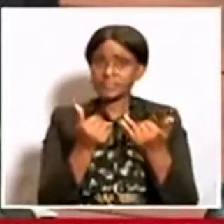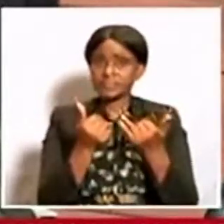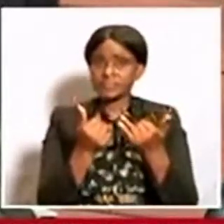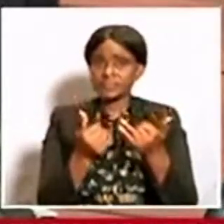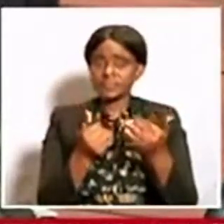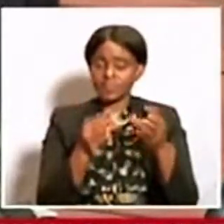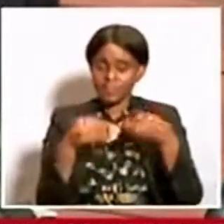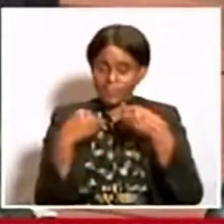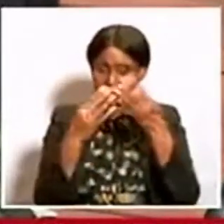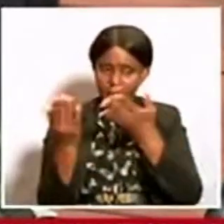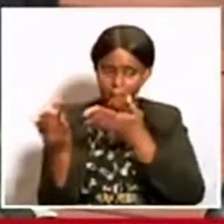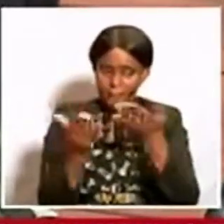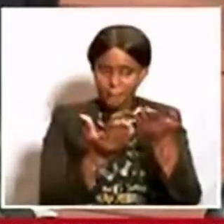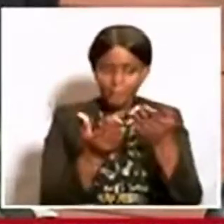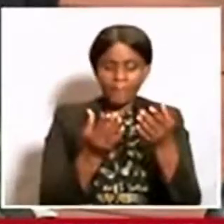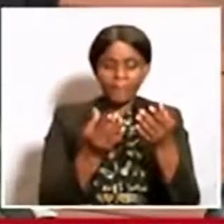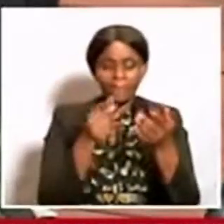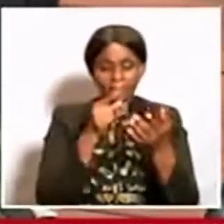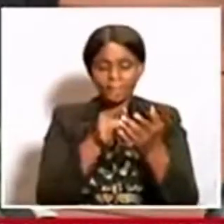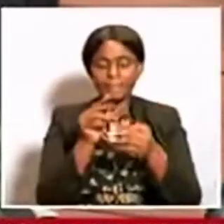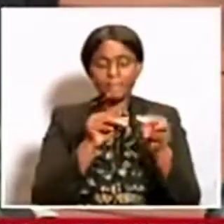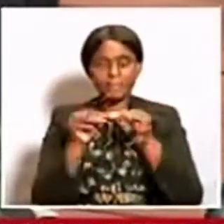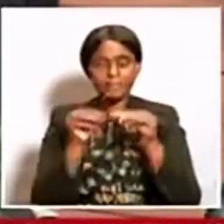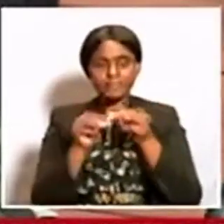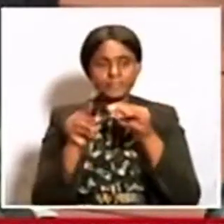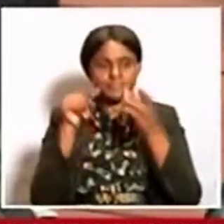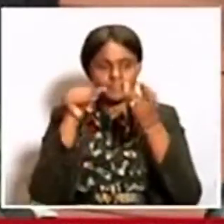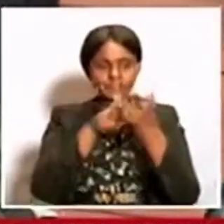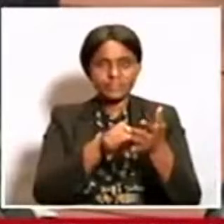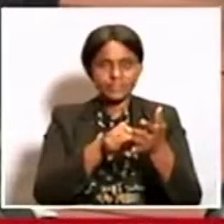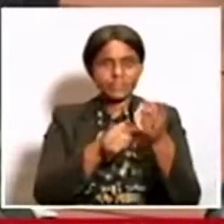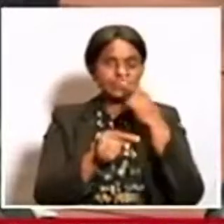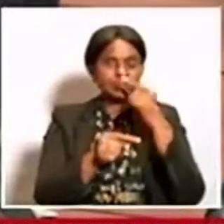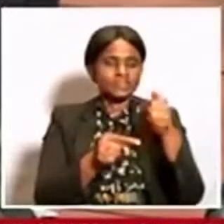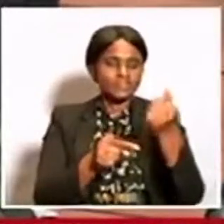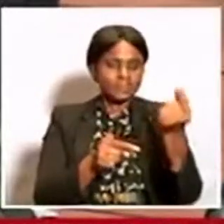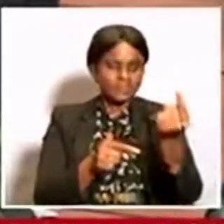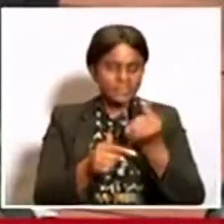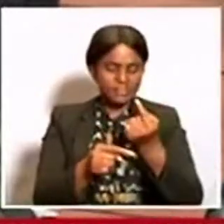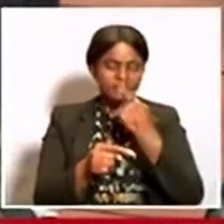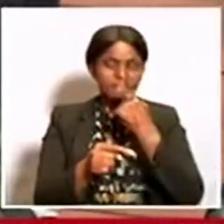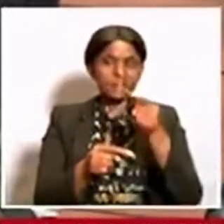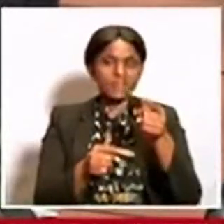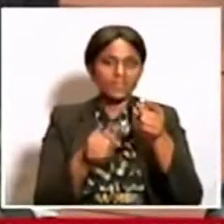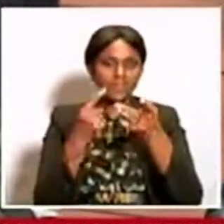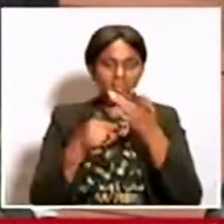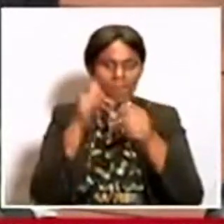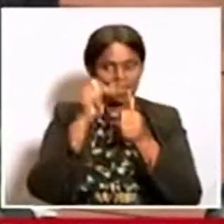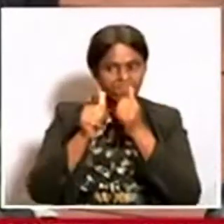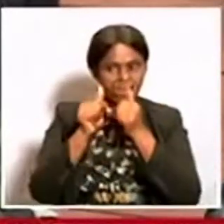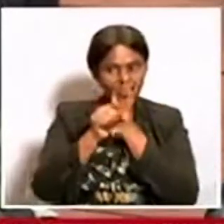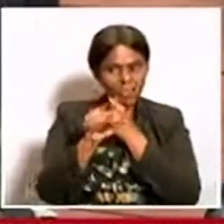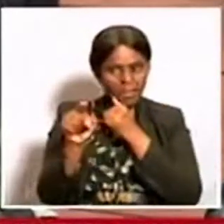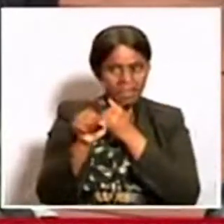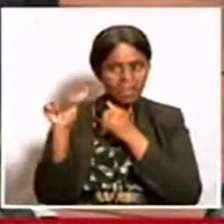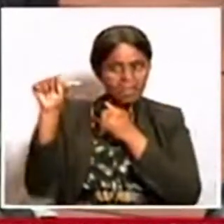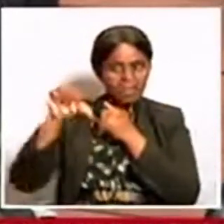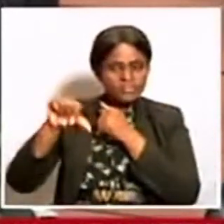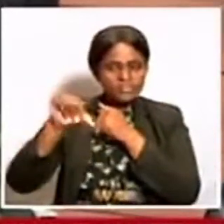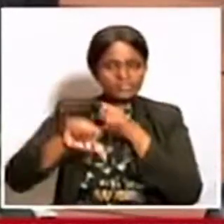to deliver. Then the management cites that they say that because of the bad